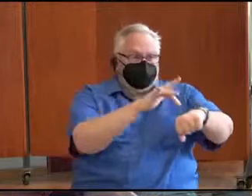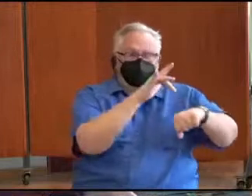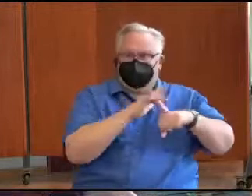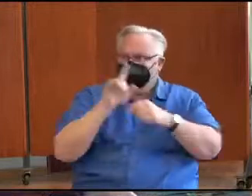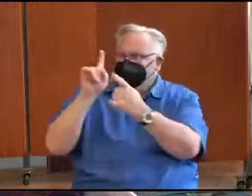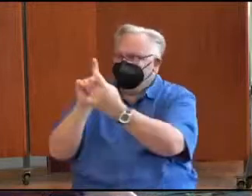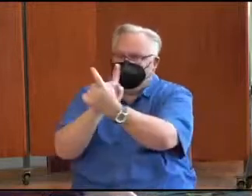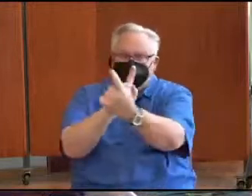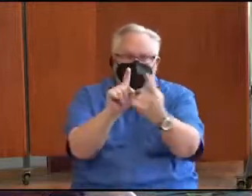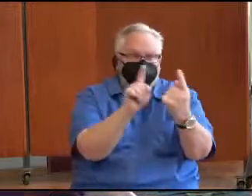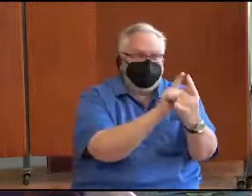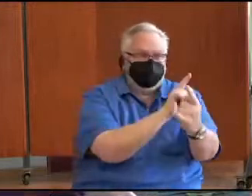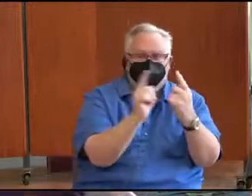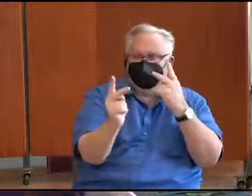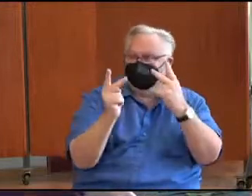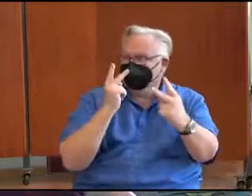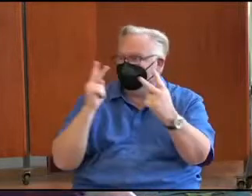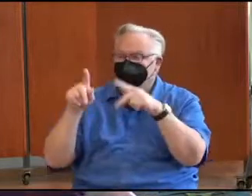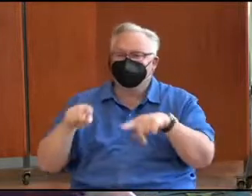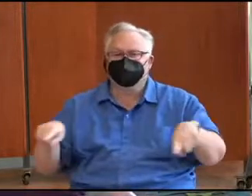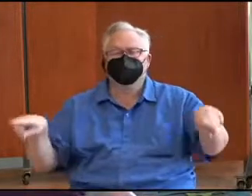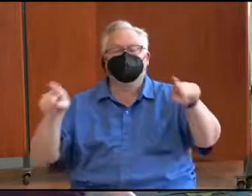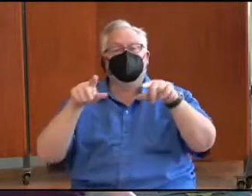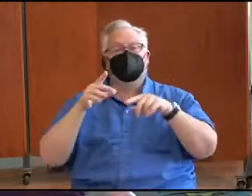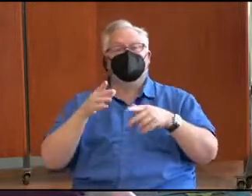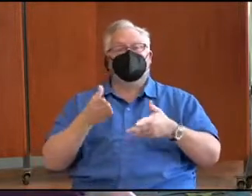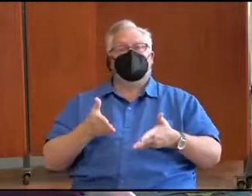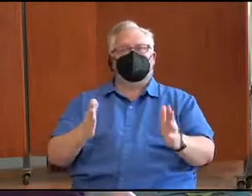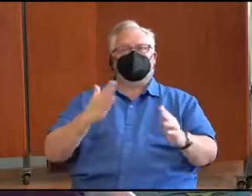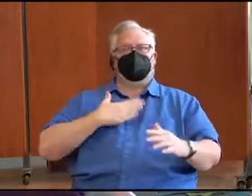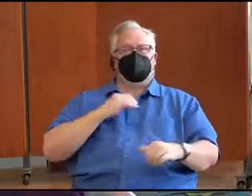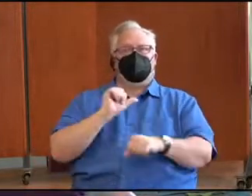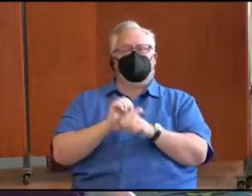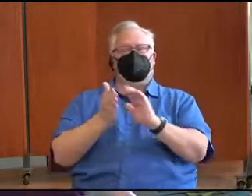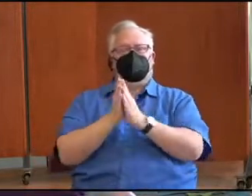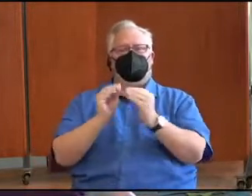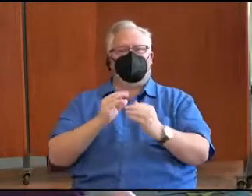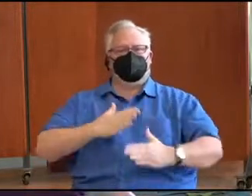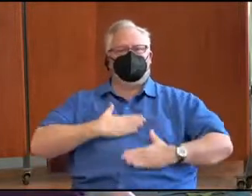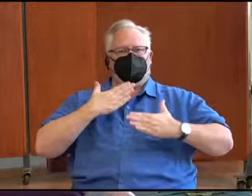This gives me joy and inspiration for my work. I also,